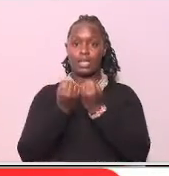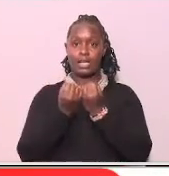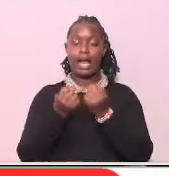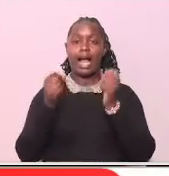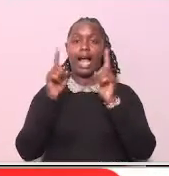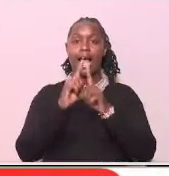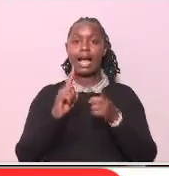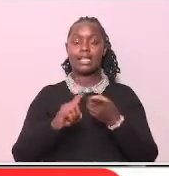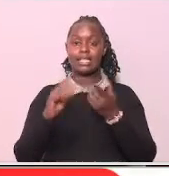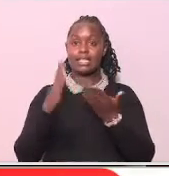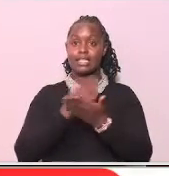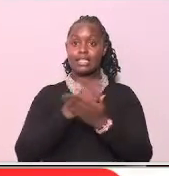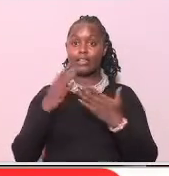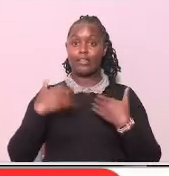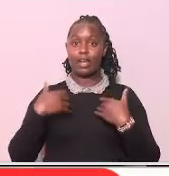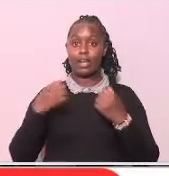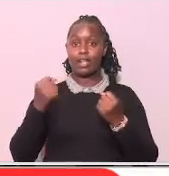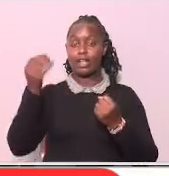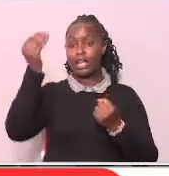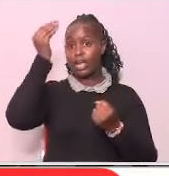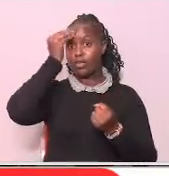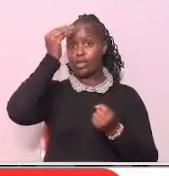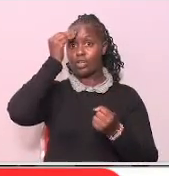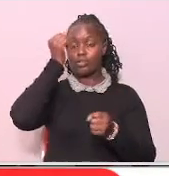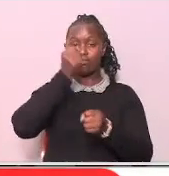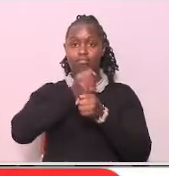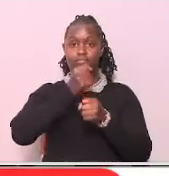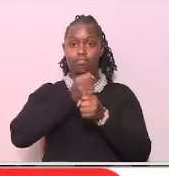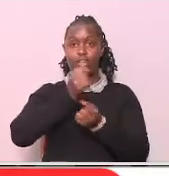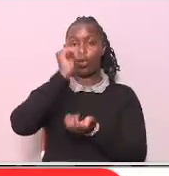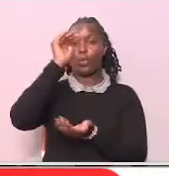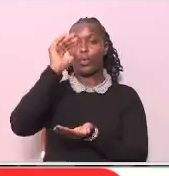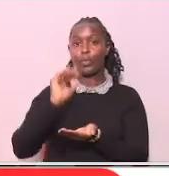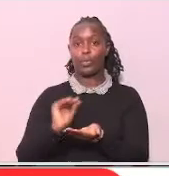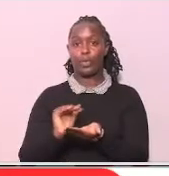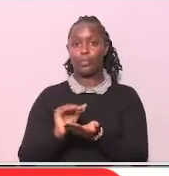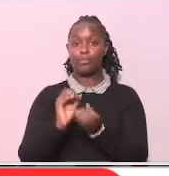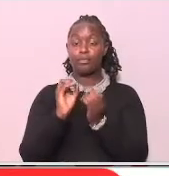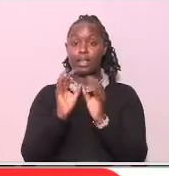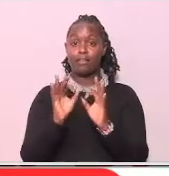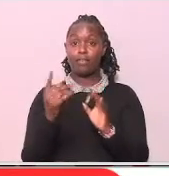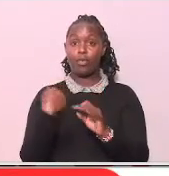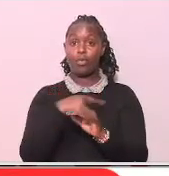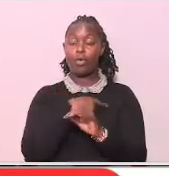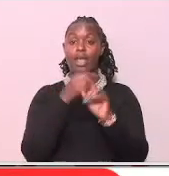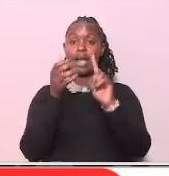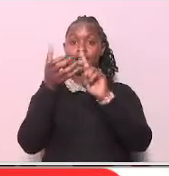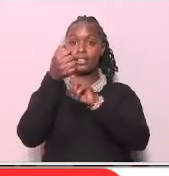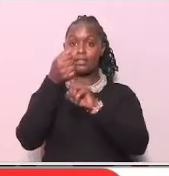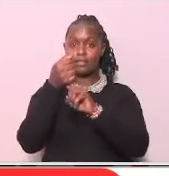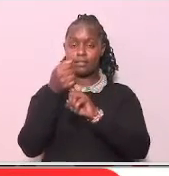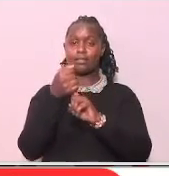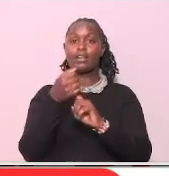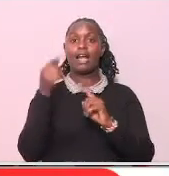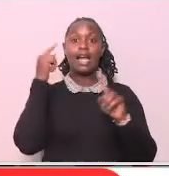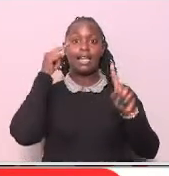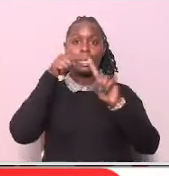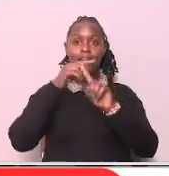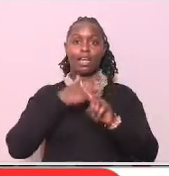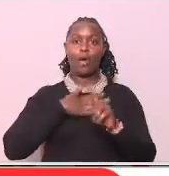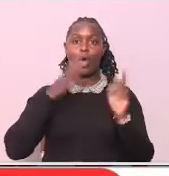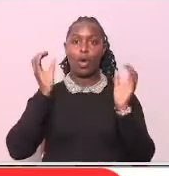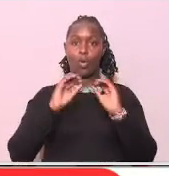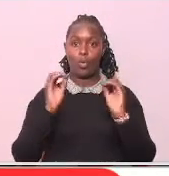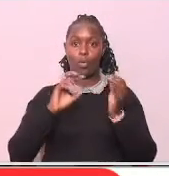ya elimu na ya ajira ikififia. If we don't reach our targets for exclusive breastfeeding, it means number one,